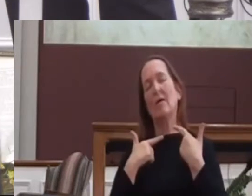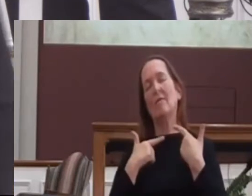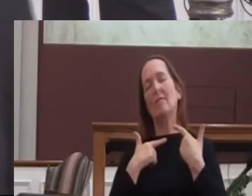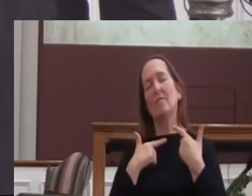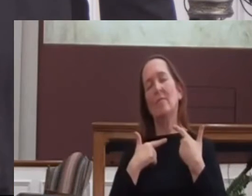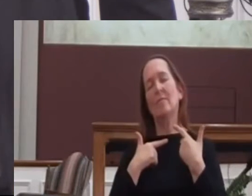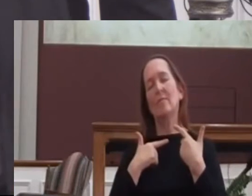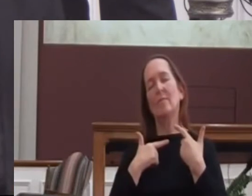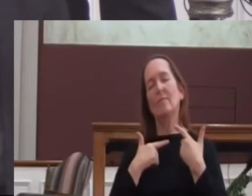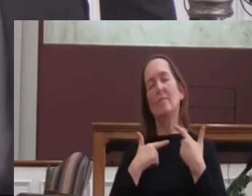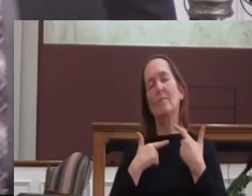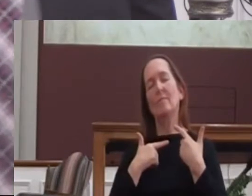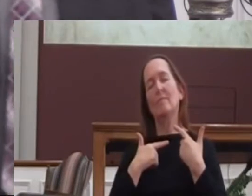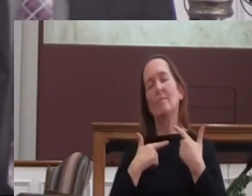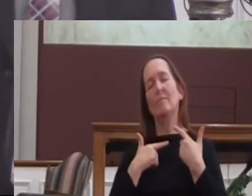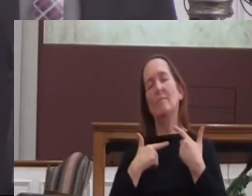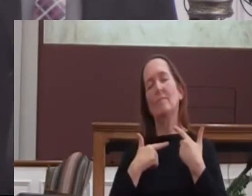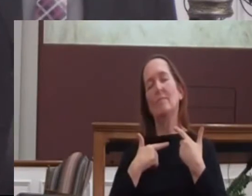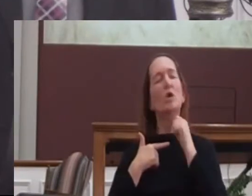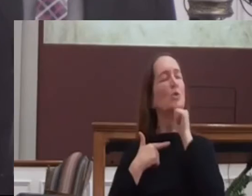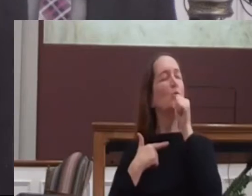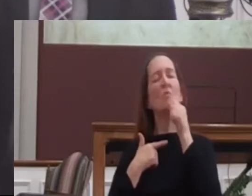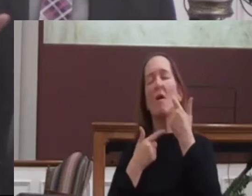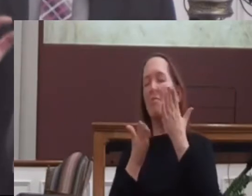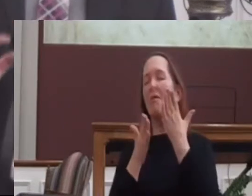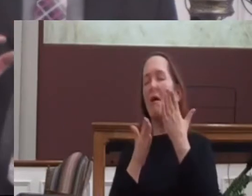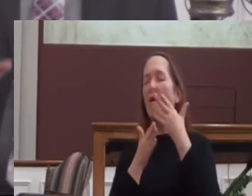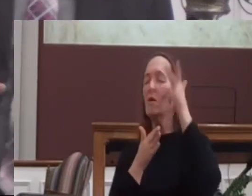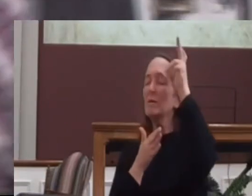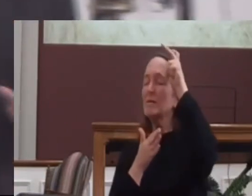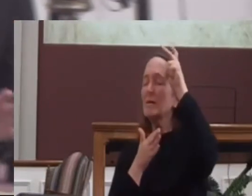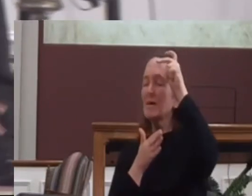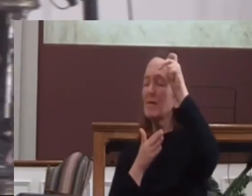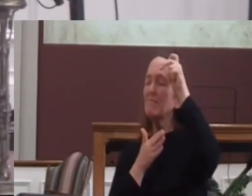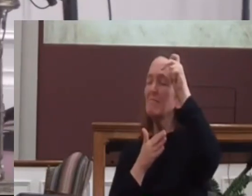us. Do not allow the tempter to convince us